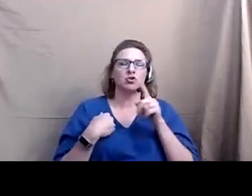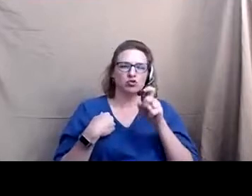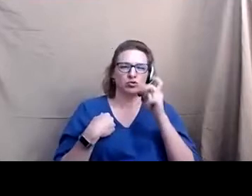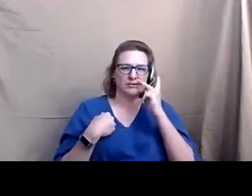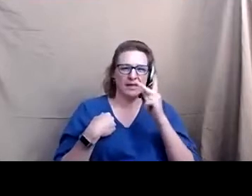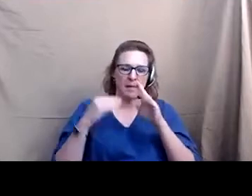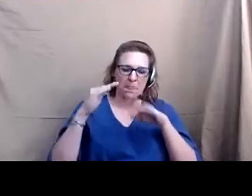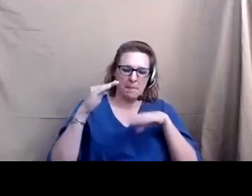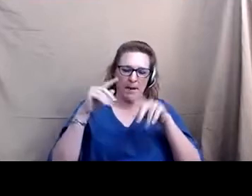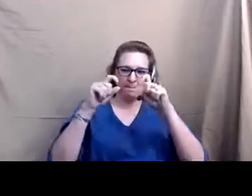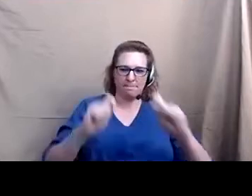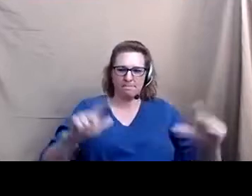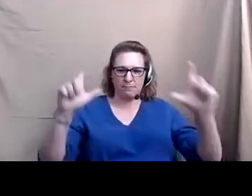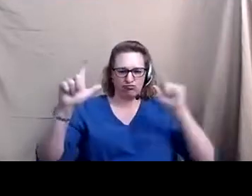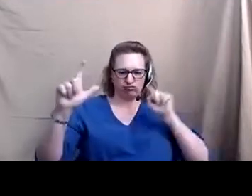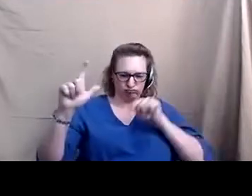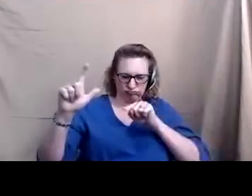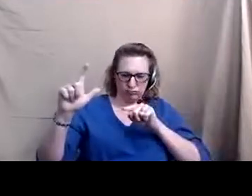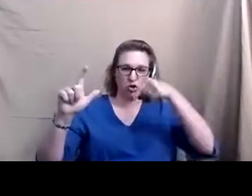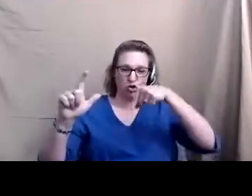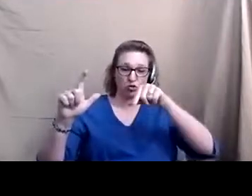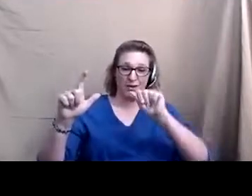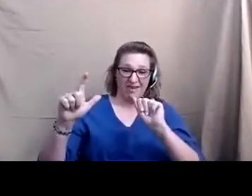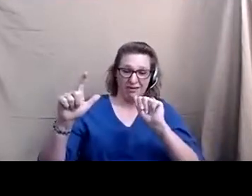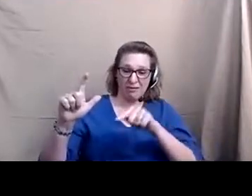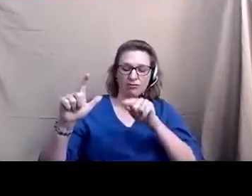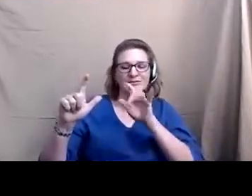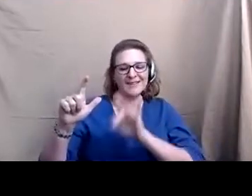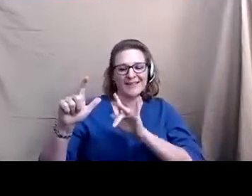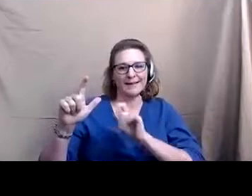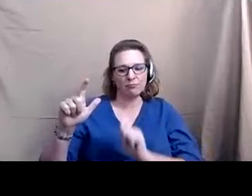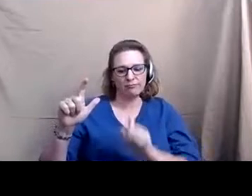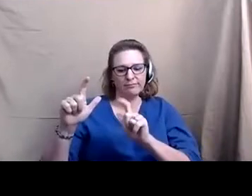at the bottom of your screen. So just click on that and type out your question.